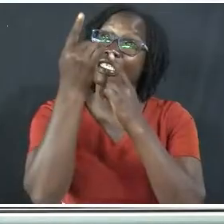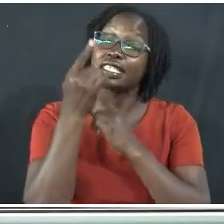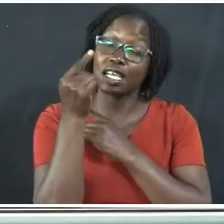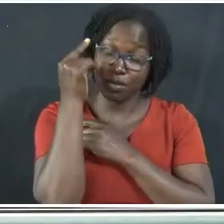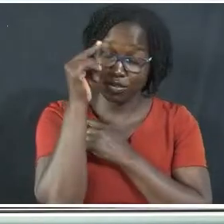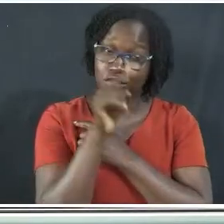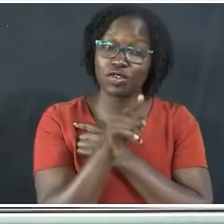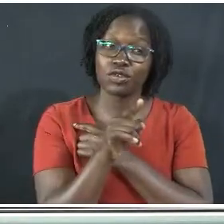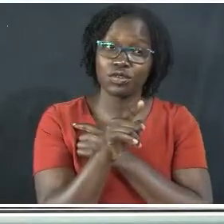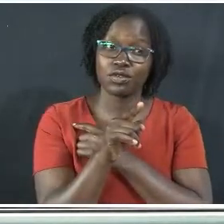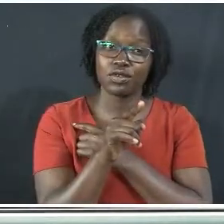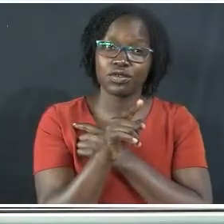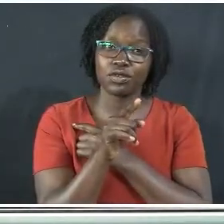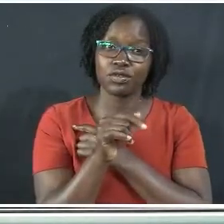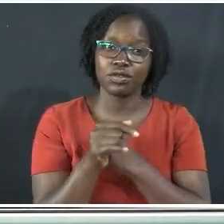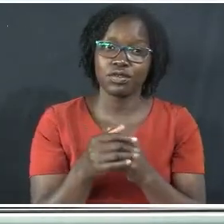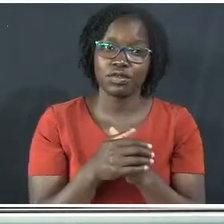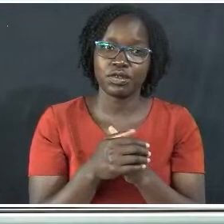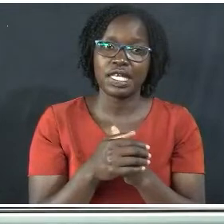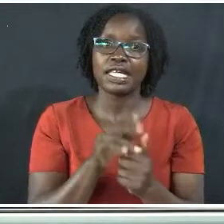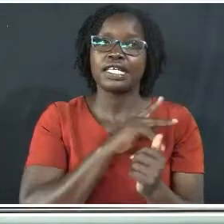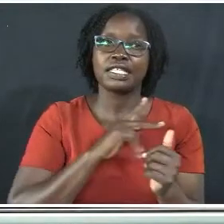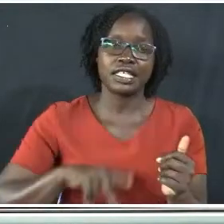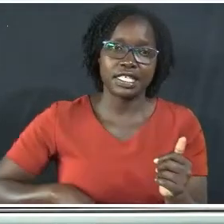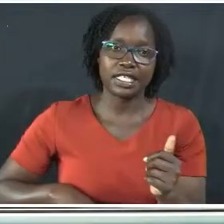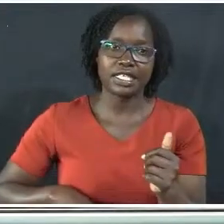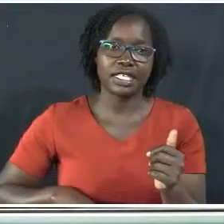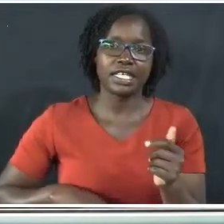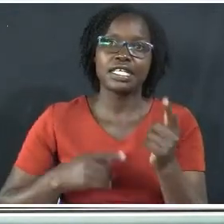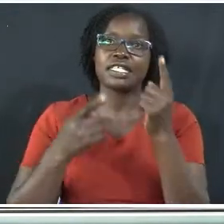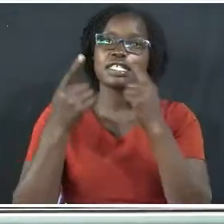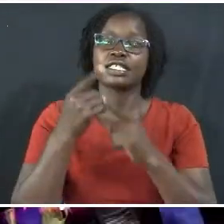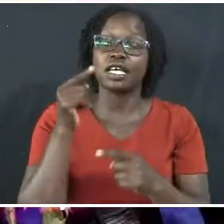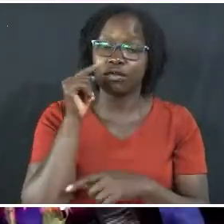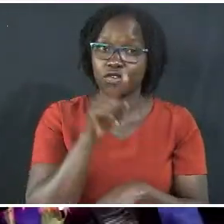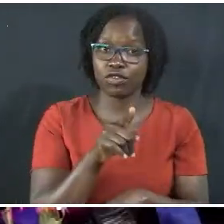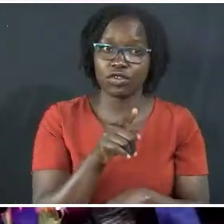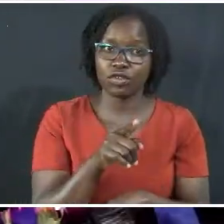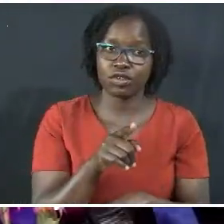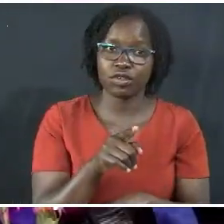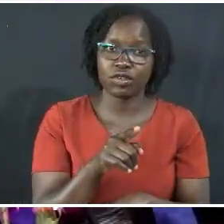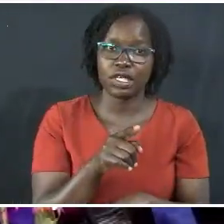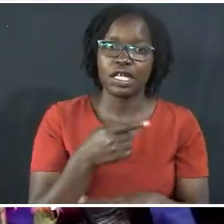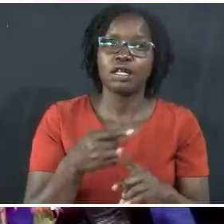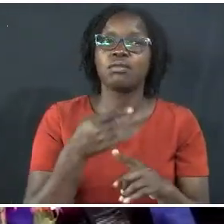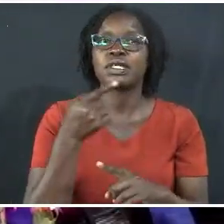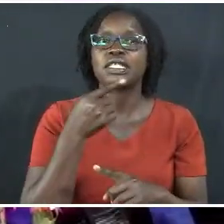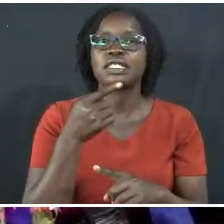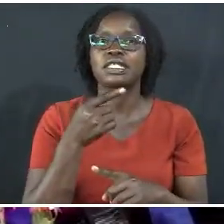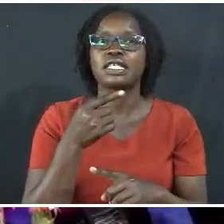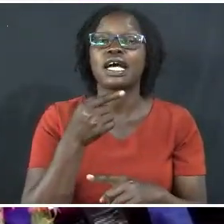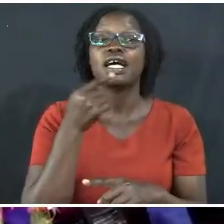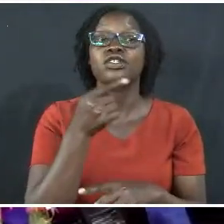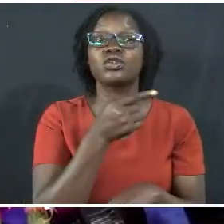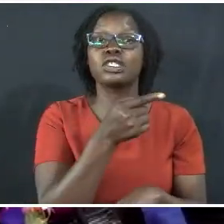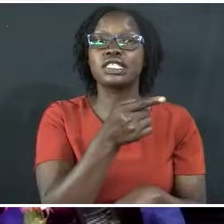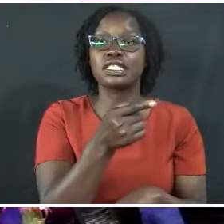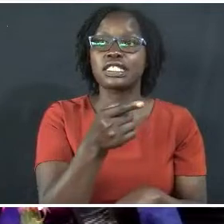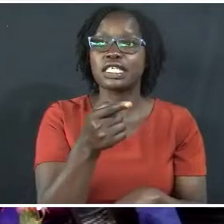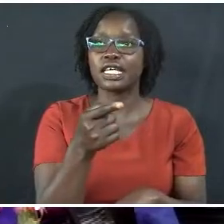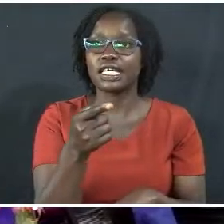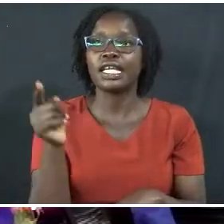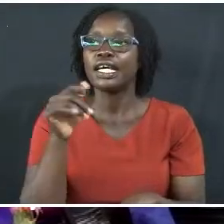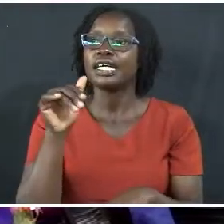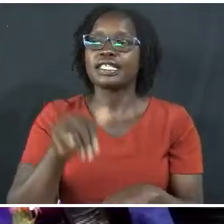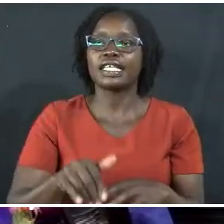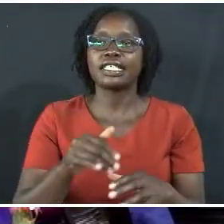you. The King is coming for you. But he says, I should tell you that in